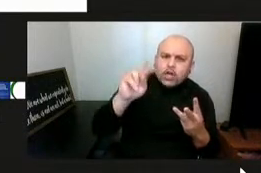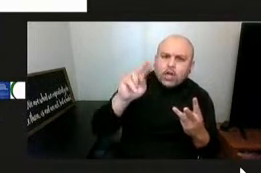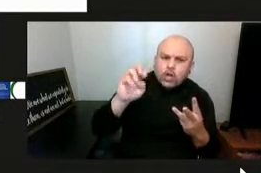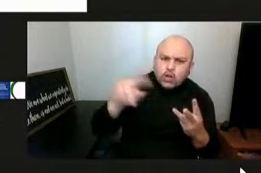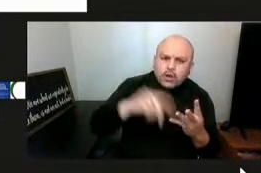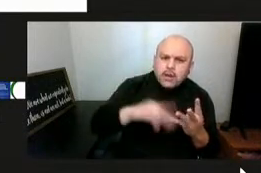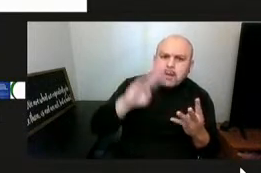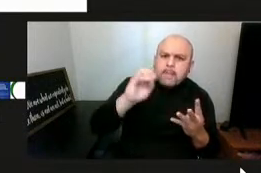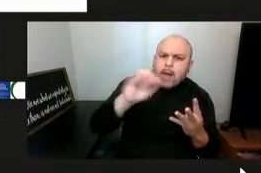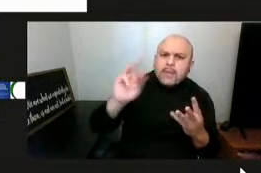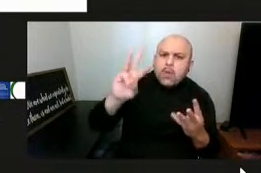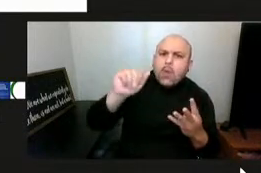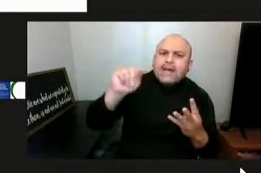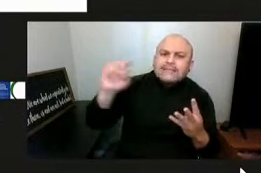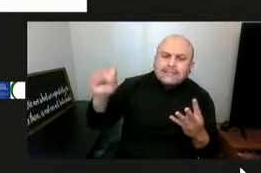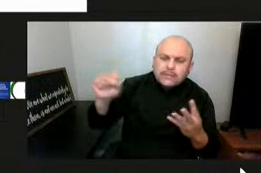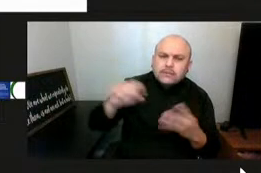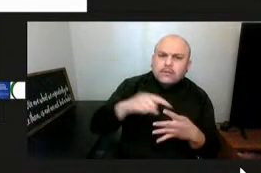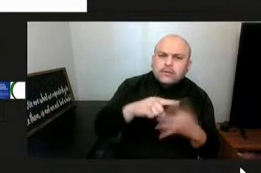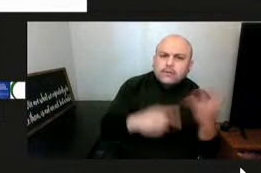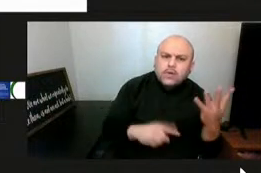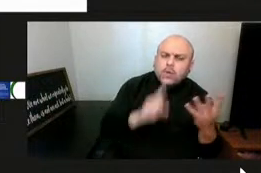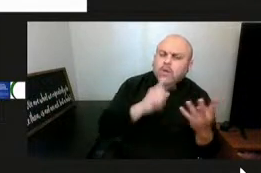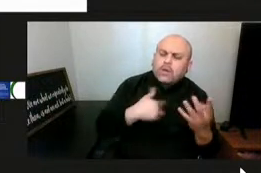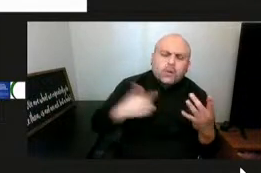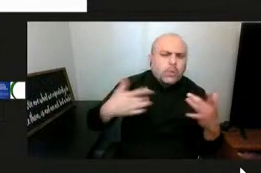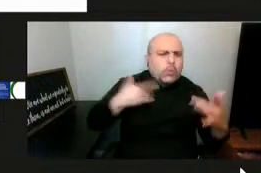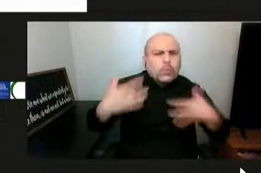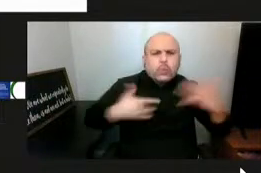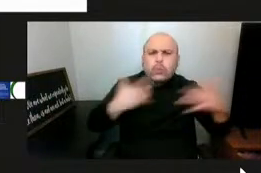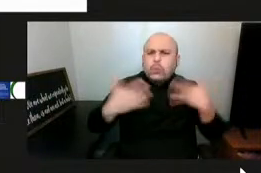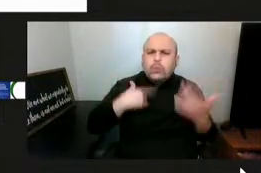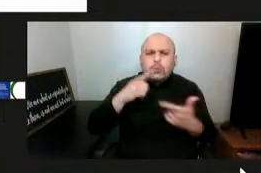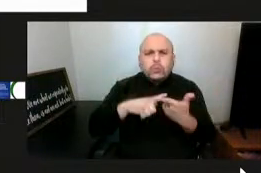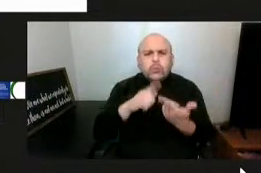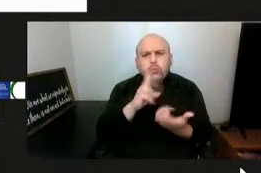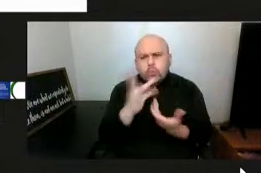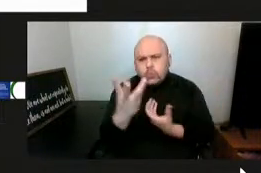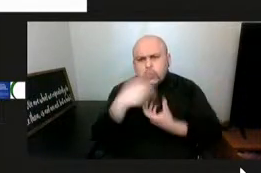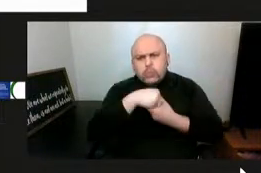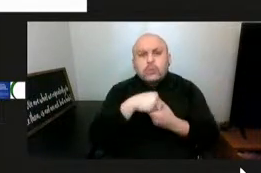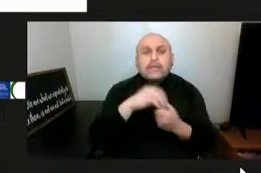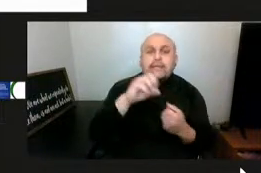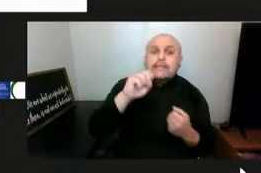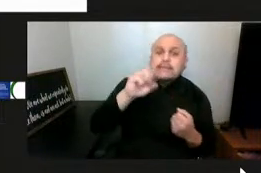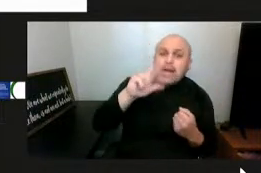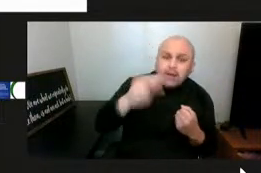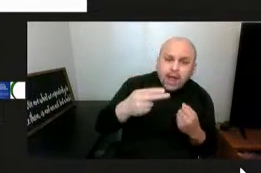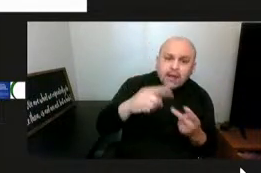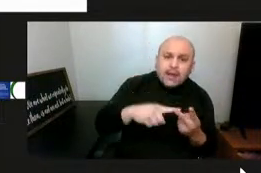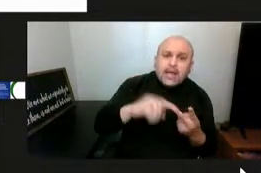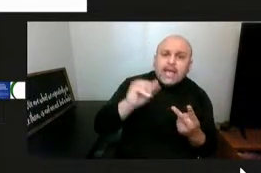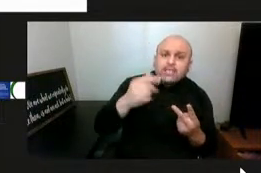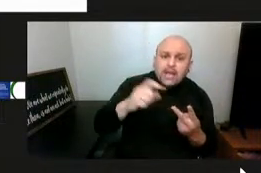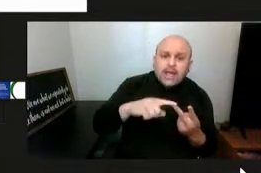Watts. And we were really thrilled to be joined by Sarah, Angela, and Eric.